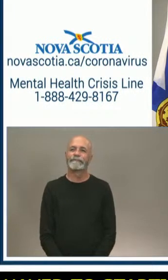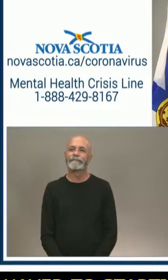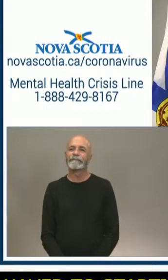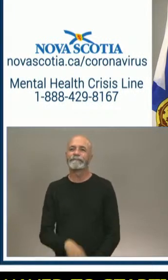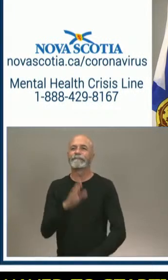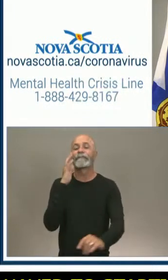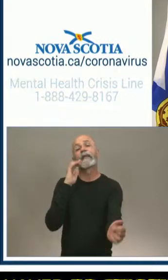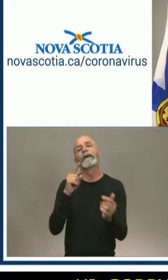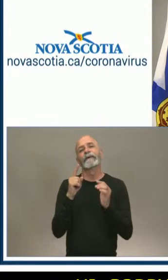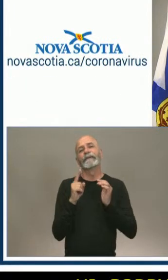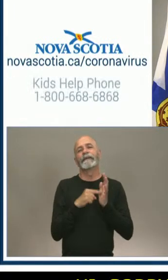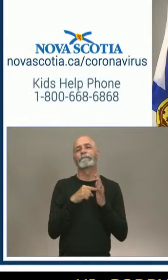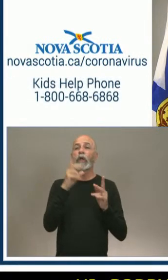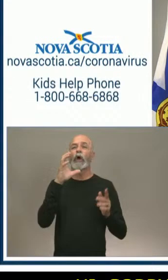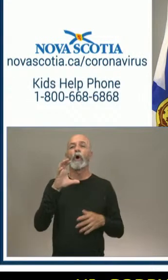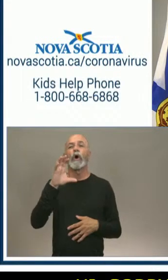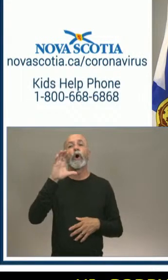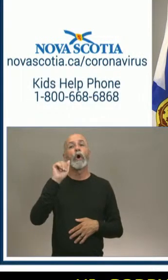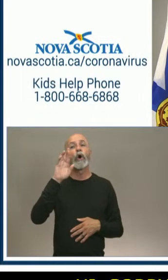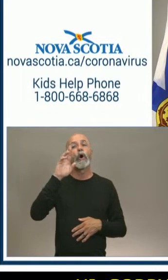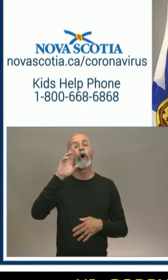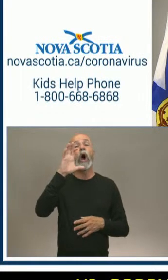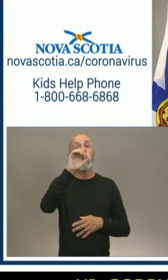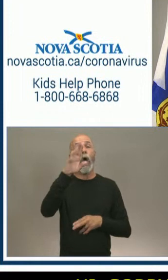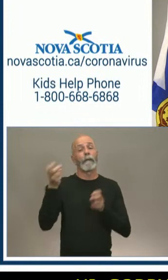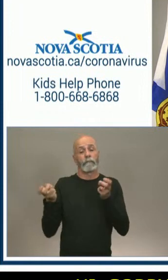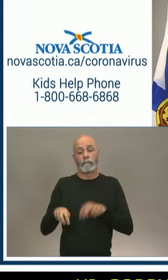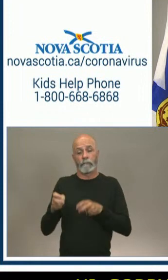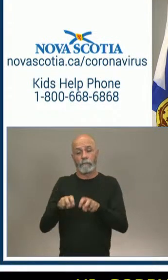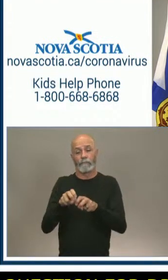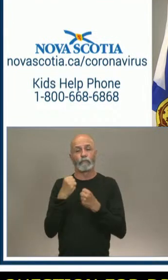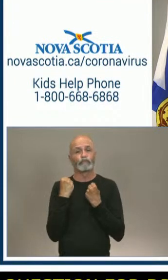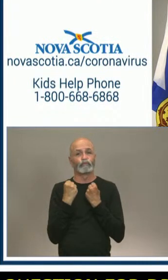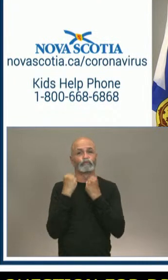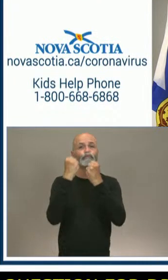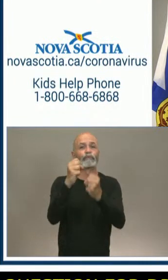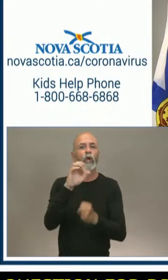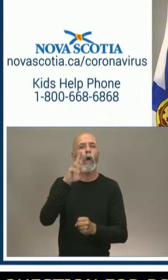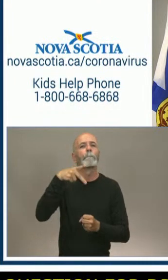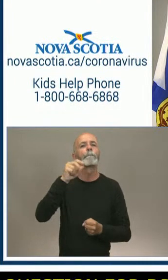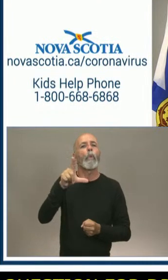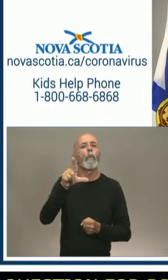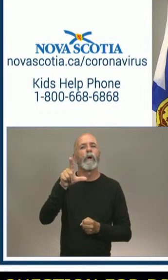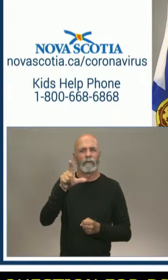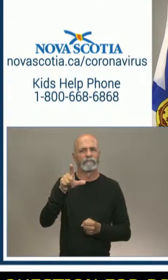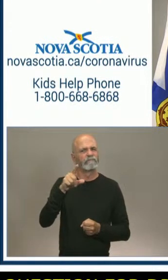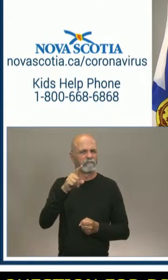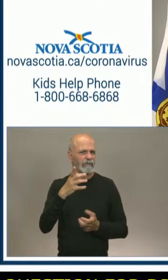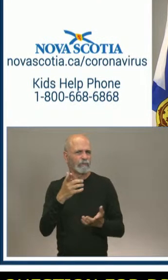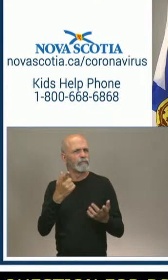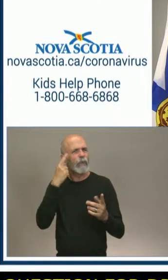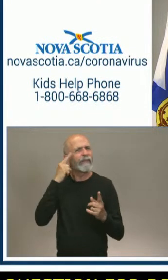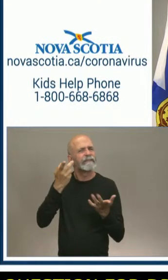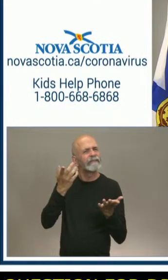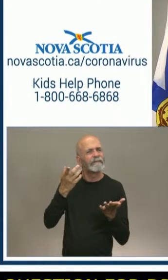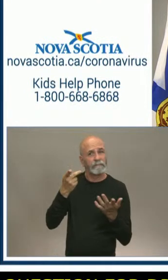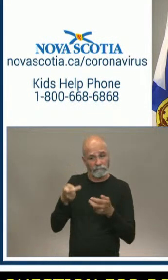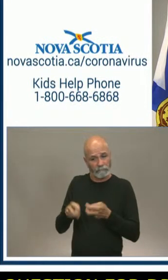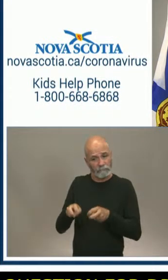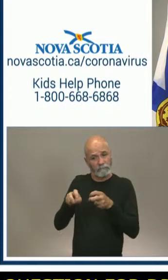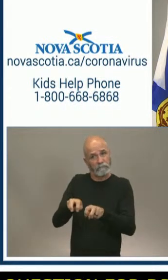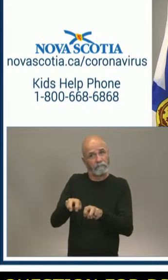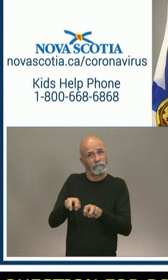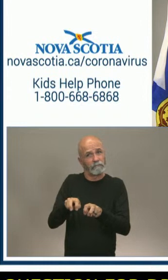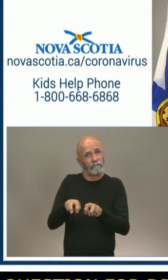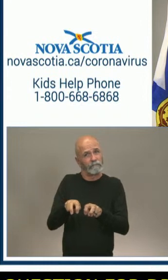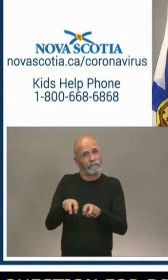move through the different stages of reopening things as outlined in the provincial, back to normal